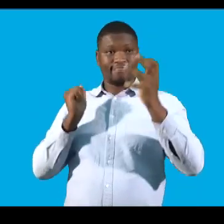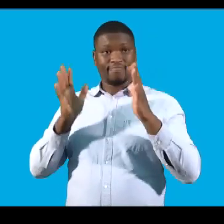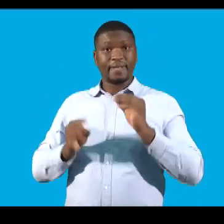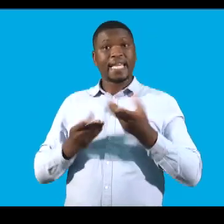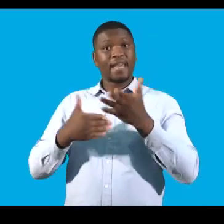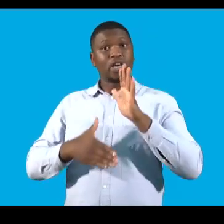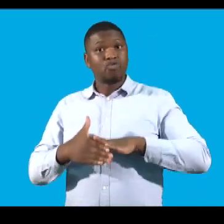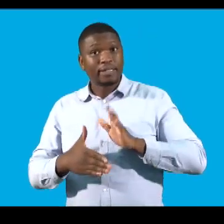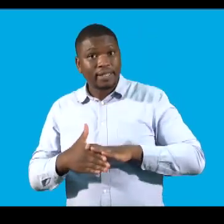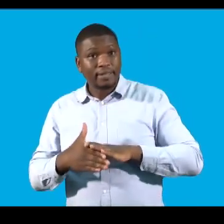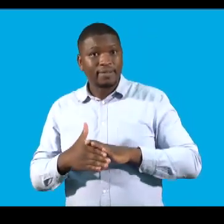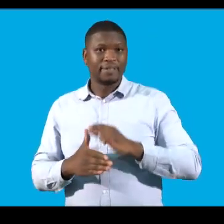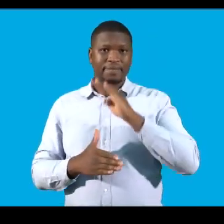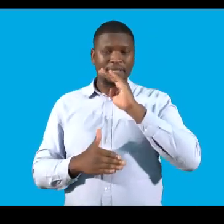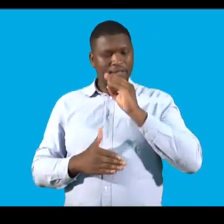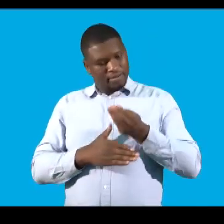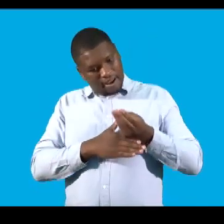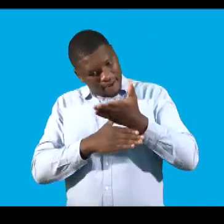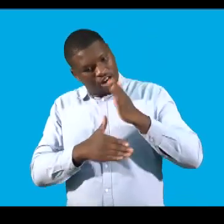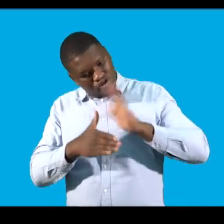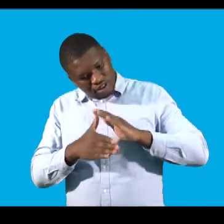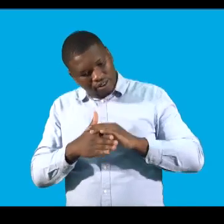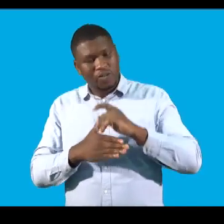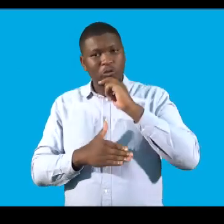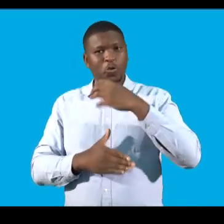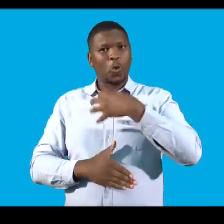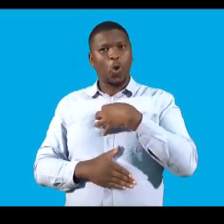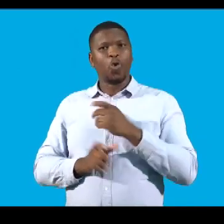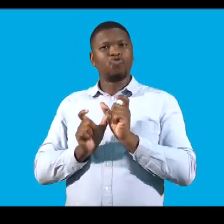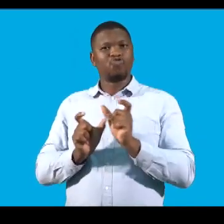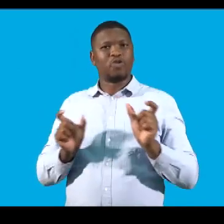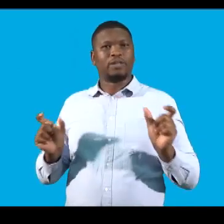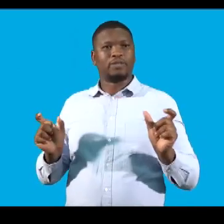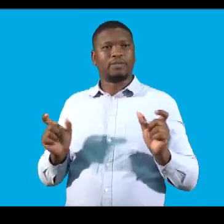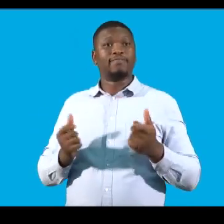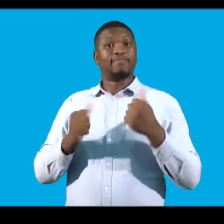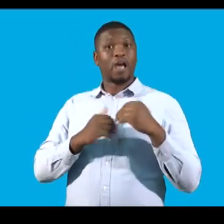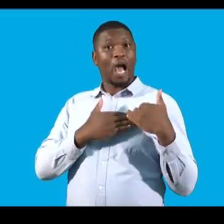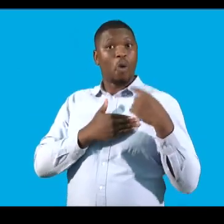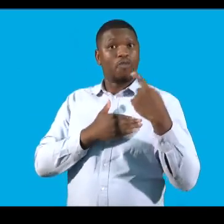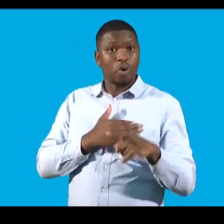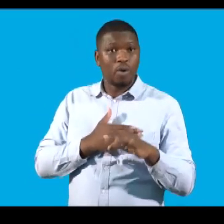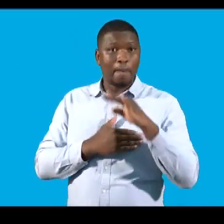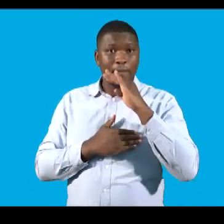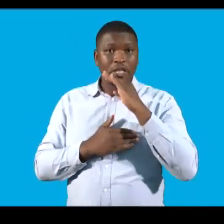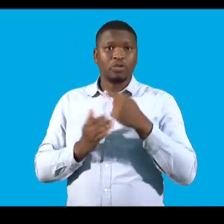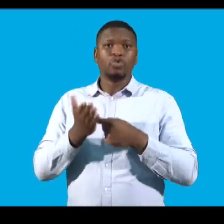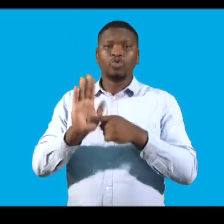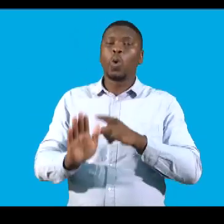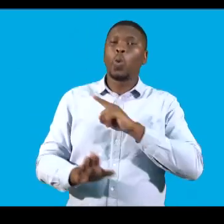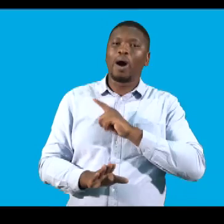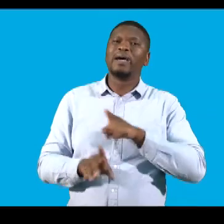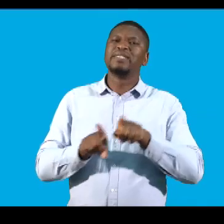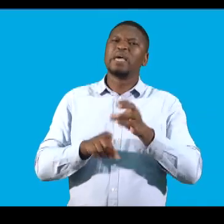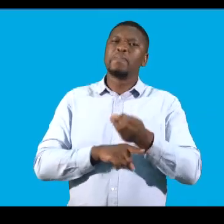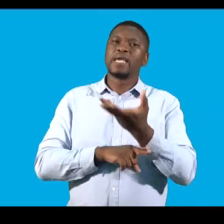reason. Obviously, that means to provide a reason in your own words. Account for, to say why, or once again, to provide